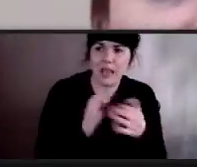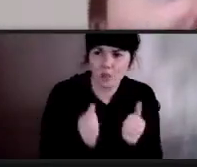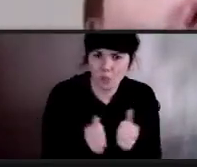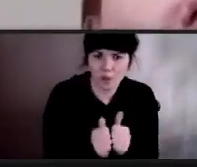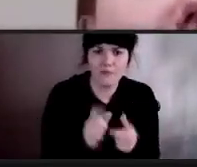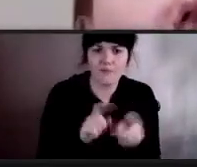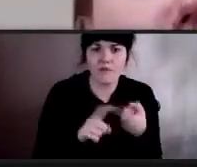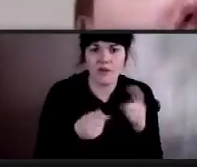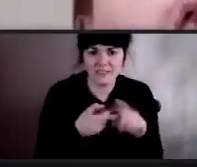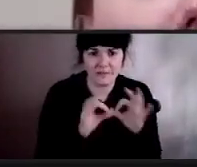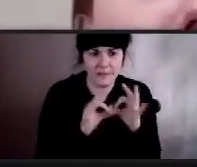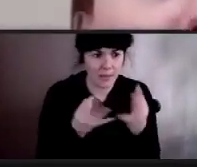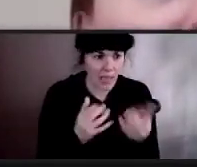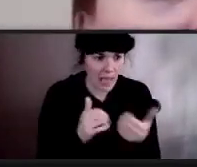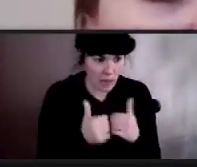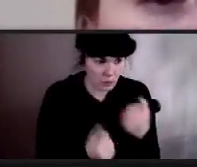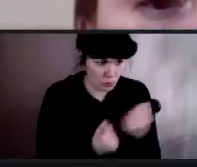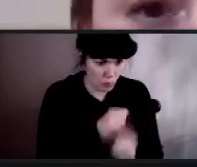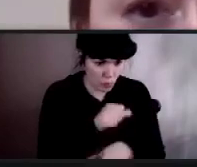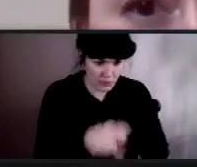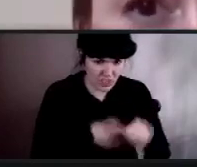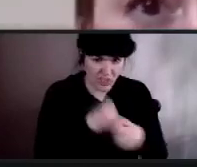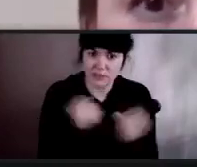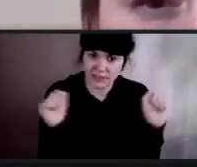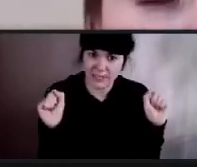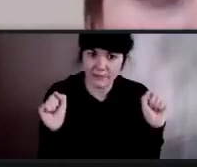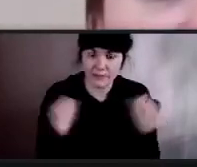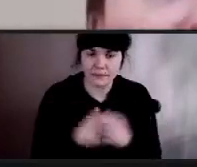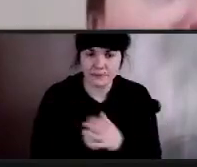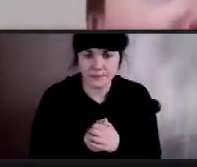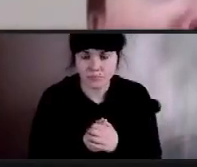way. And for a long time with the pandemic, as soon as it